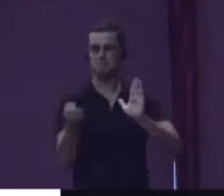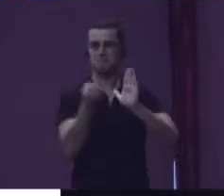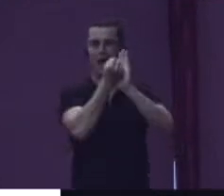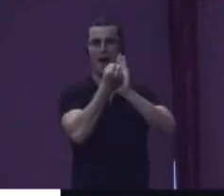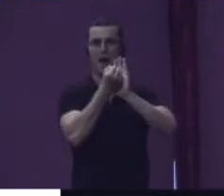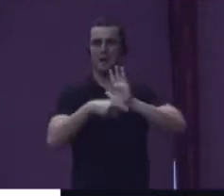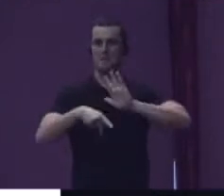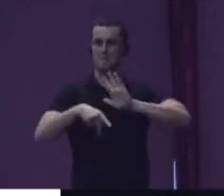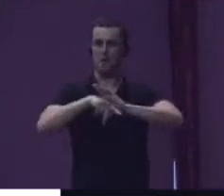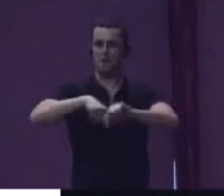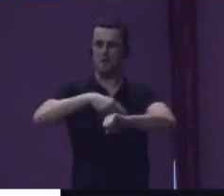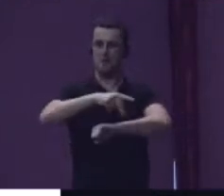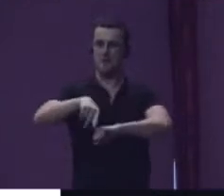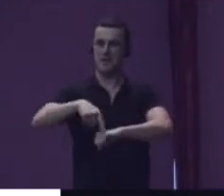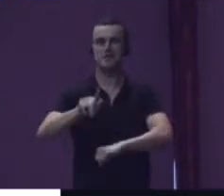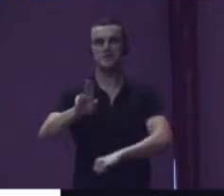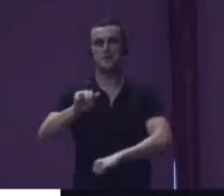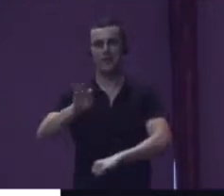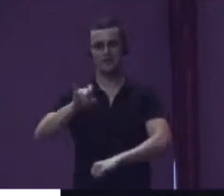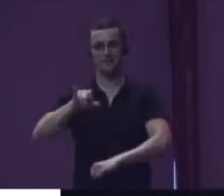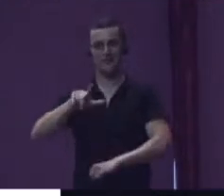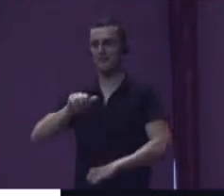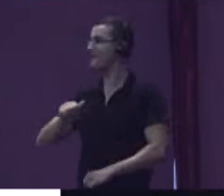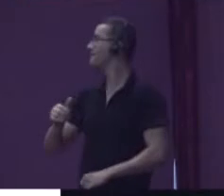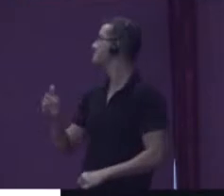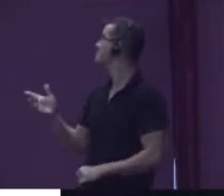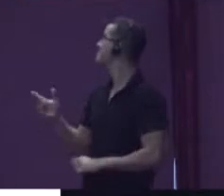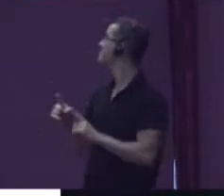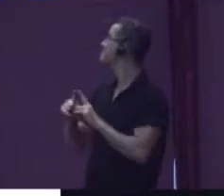which is, unfortunately, you can't see the volcano very